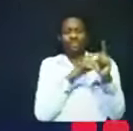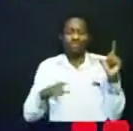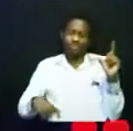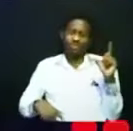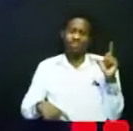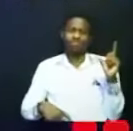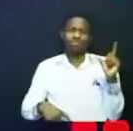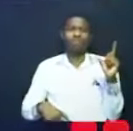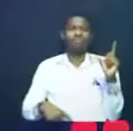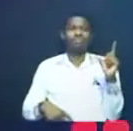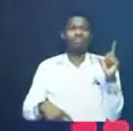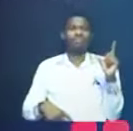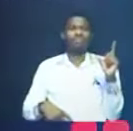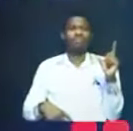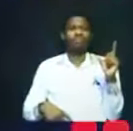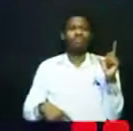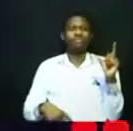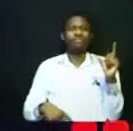Lord,